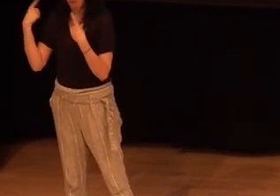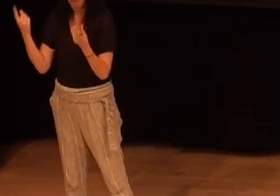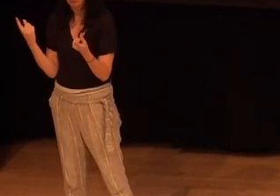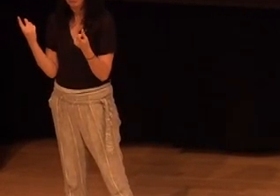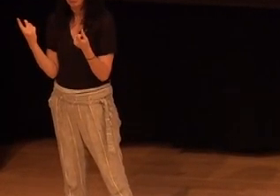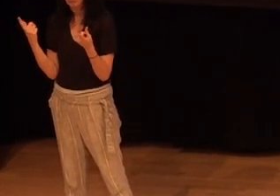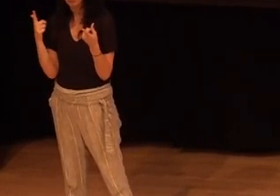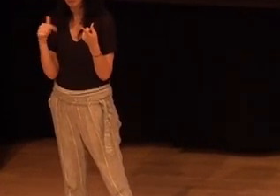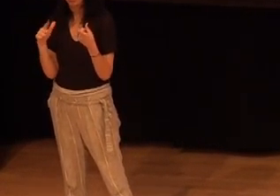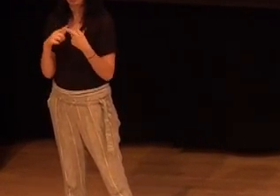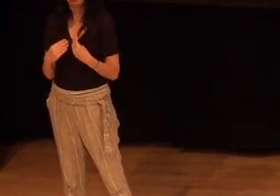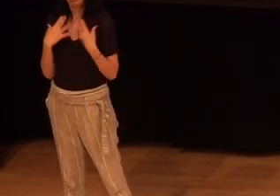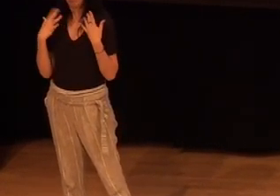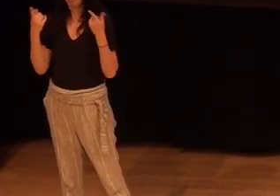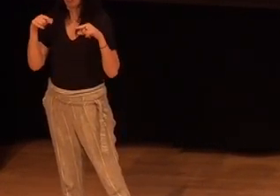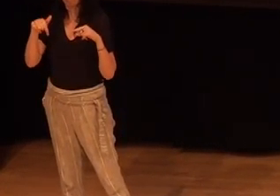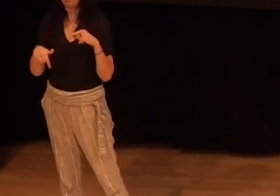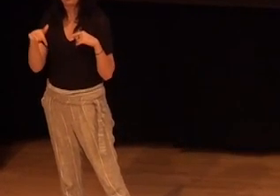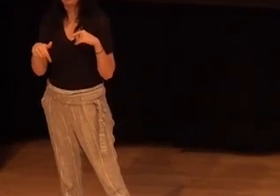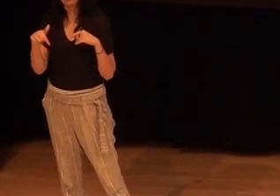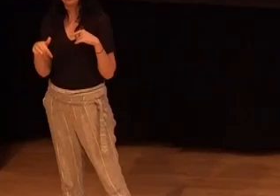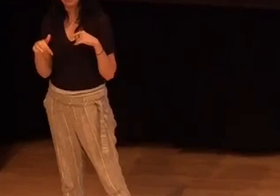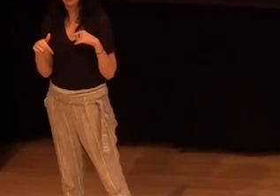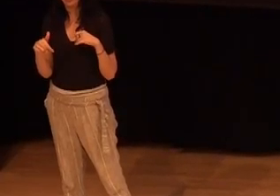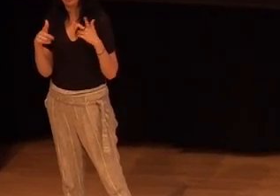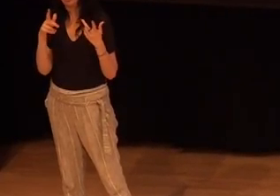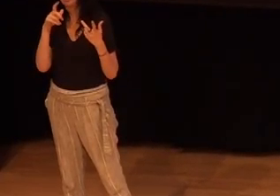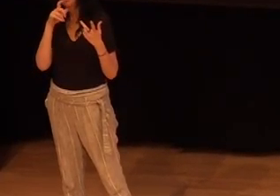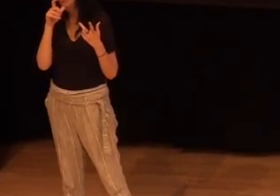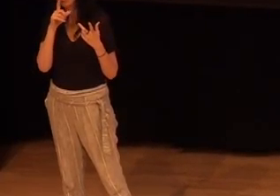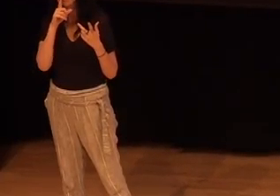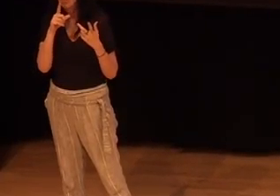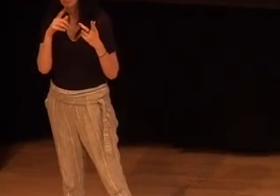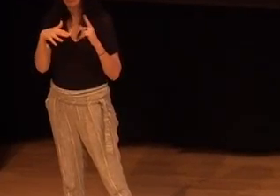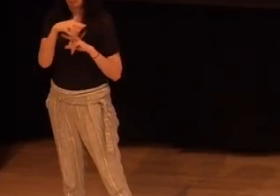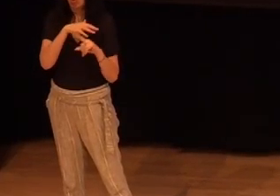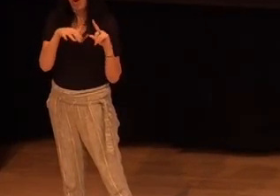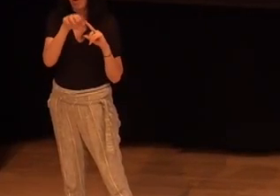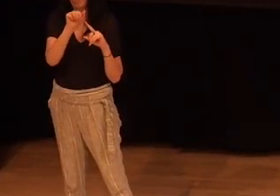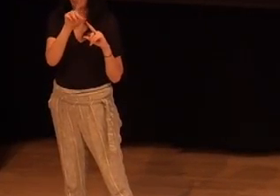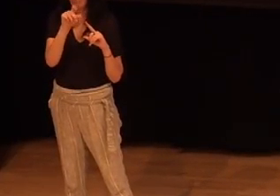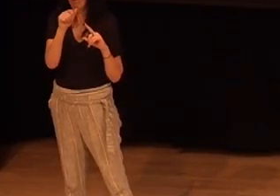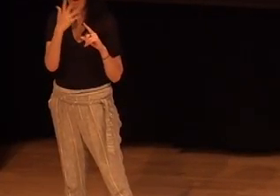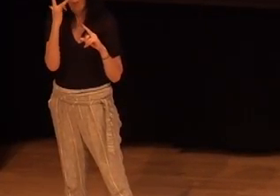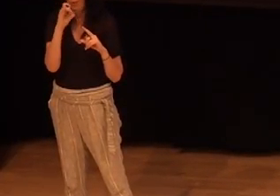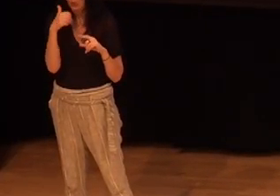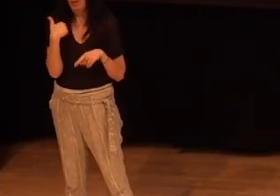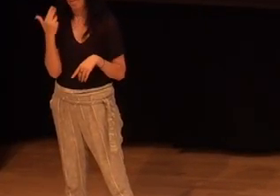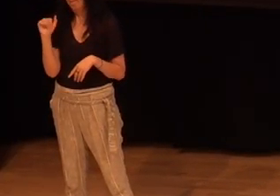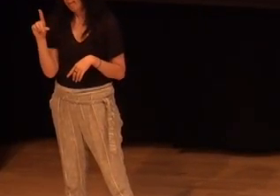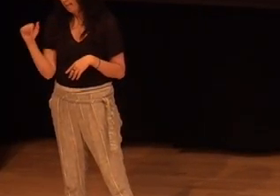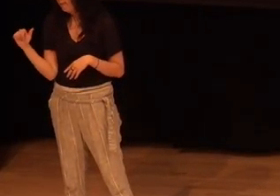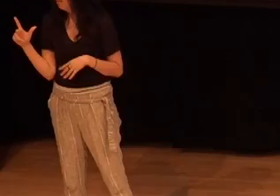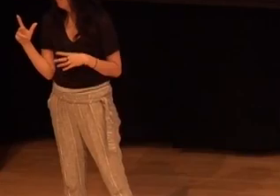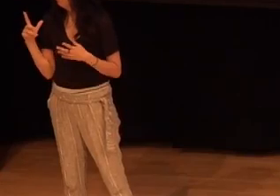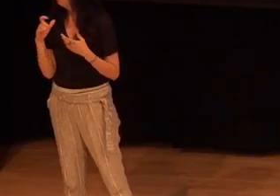by what happens here. We think that we wouldn't build it around the ADA because we don't have an ADA. But you know, it's